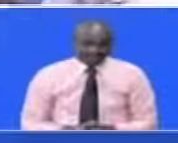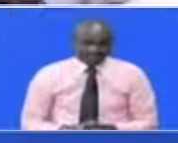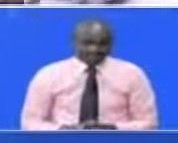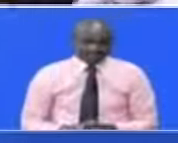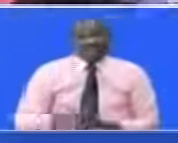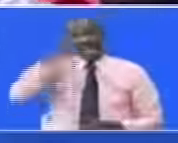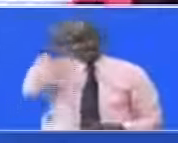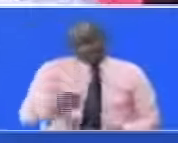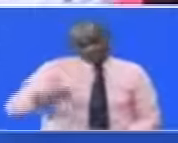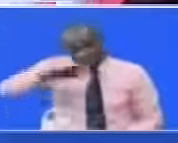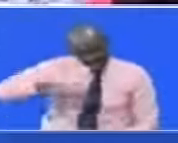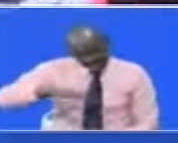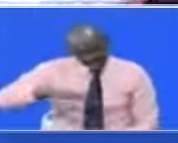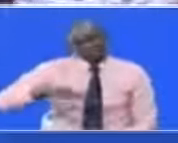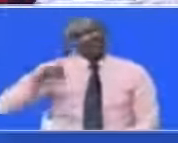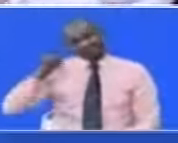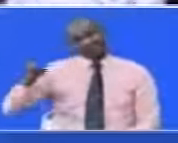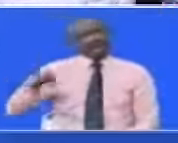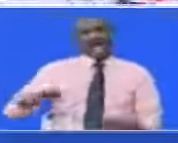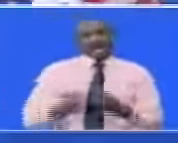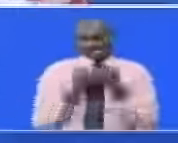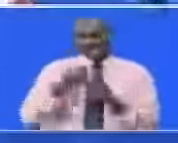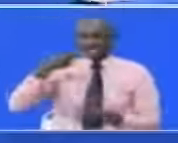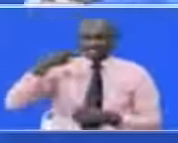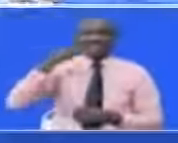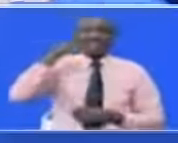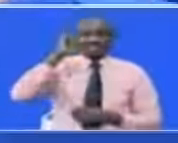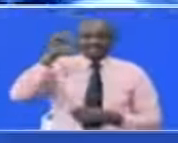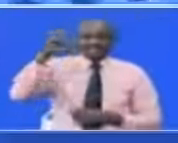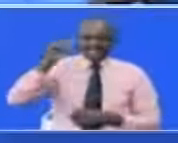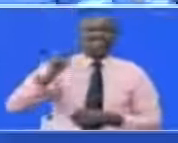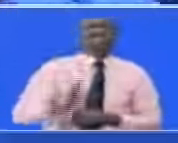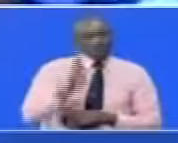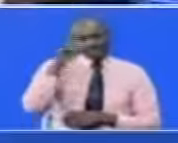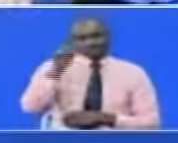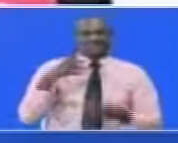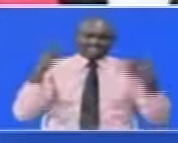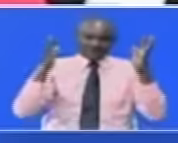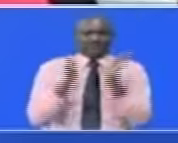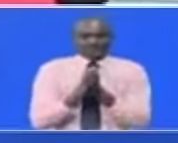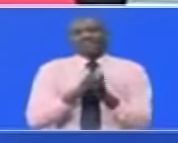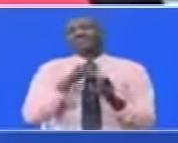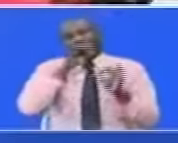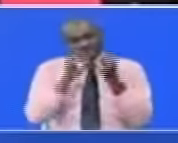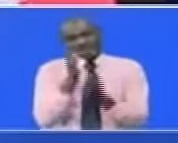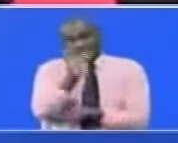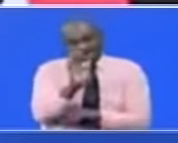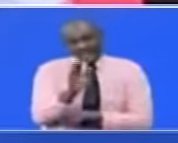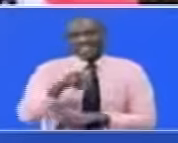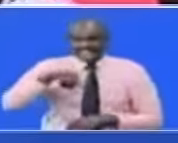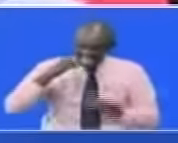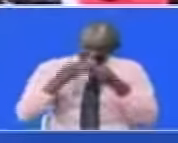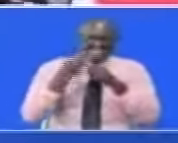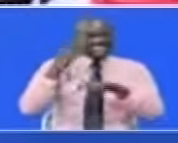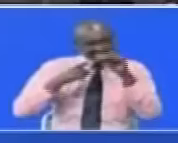In Kajiado, a lean but rather tall Hillary Tirimba calmly celebrates with his friends and family. More than 8 years